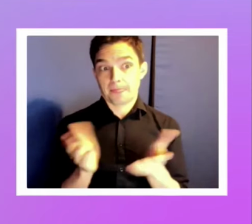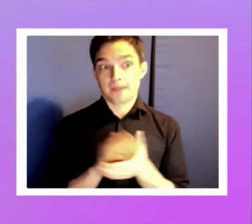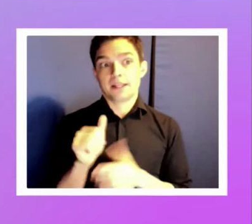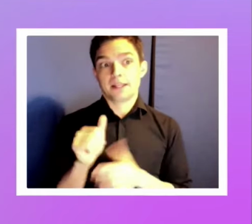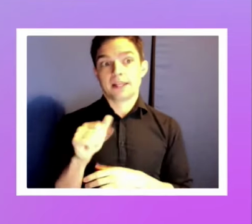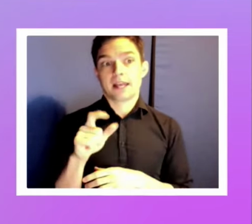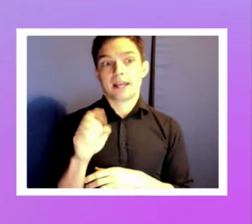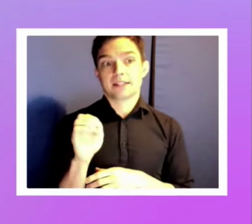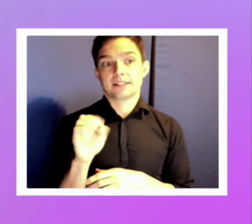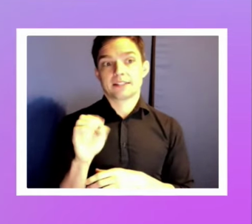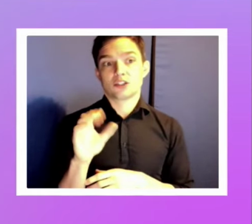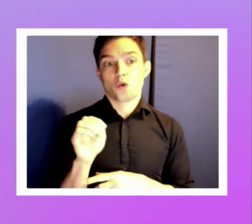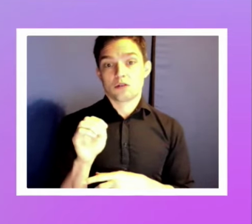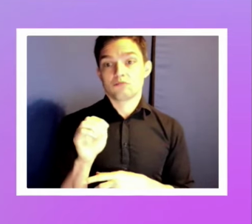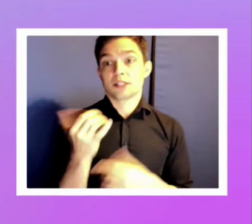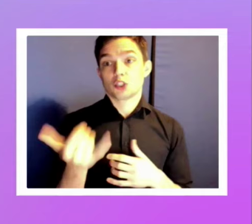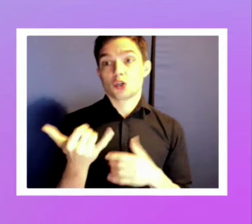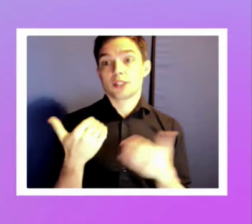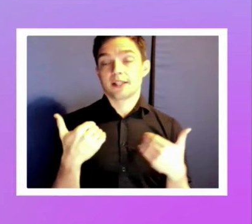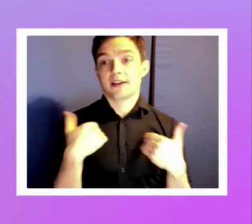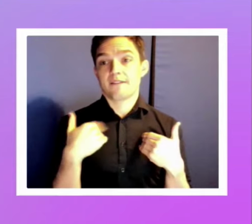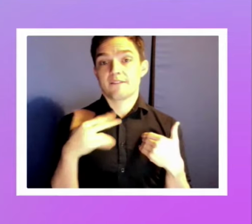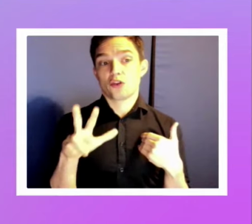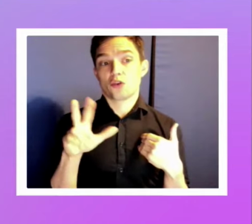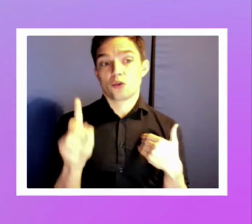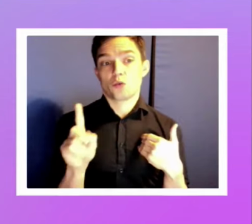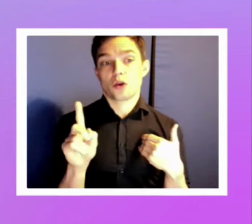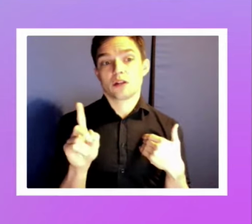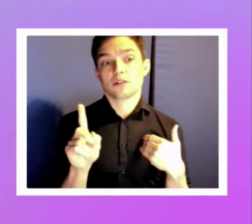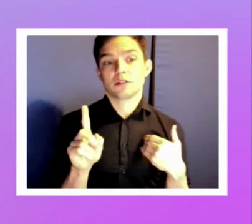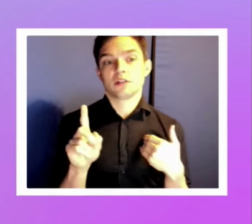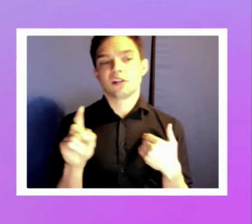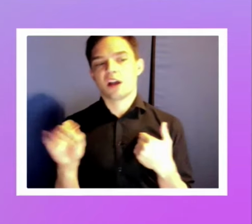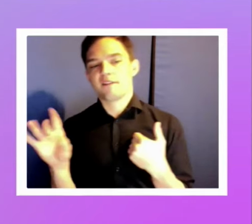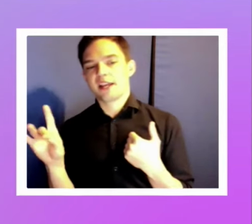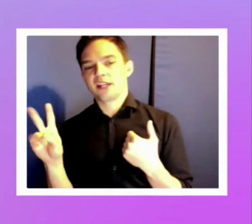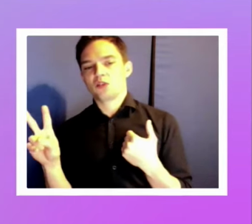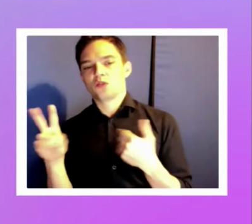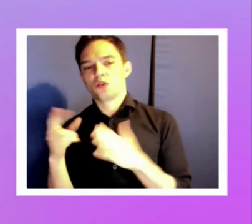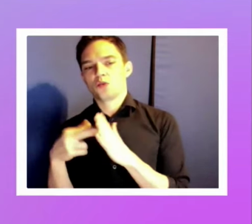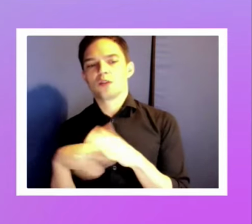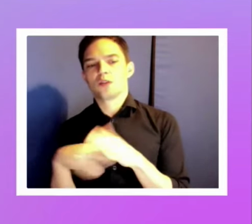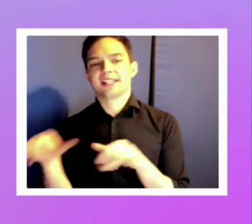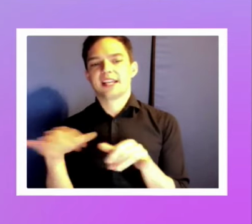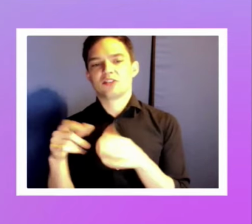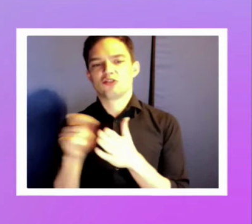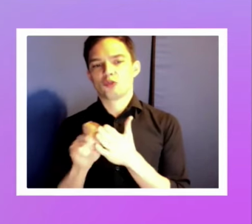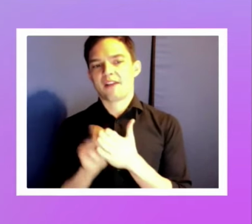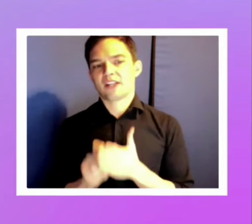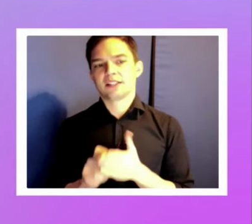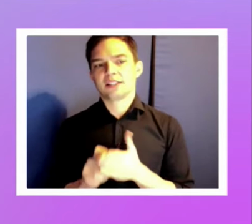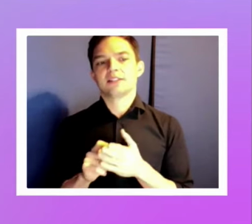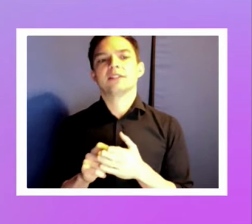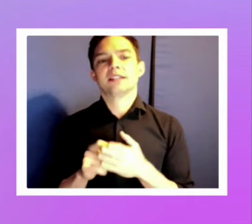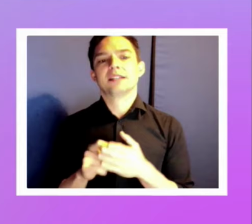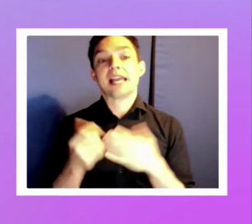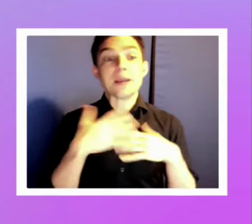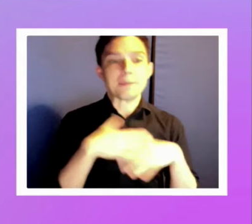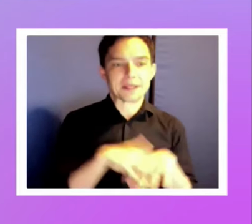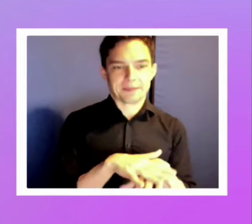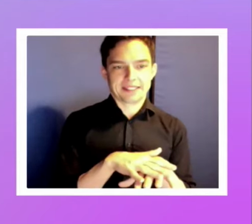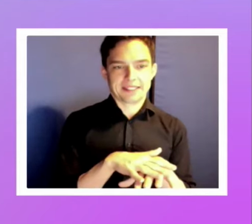Xcore currently has 31 of the 82 rules that are drafted implemented.